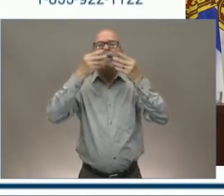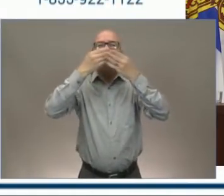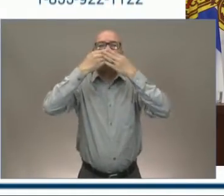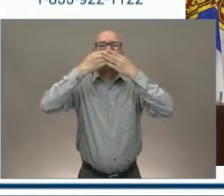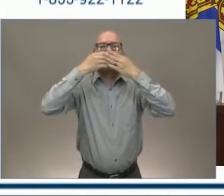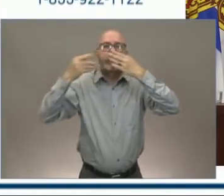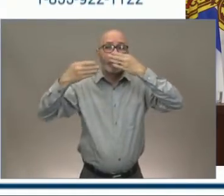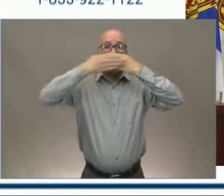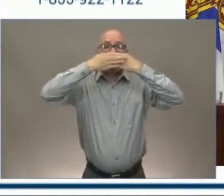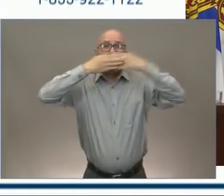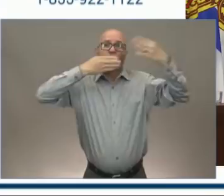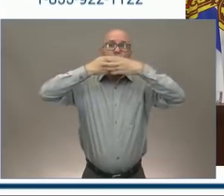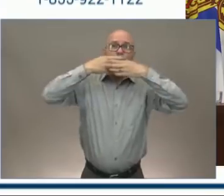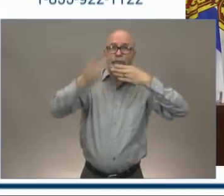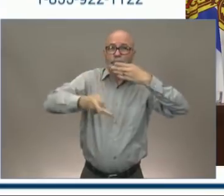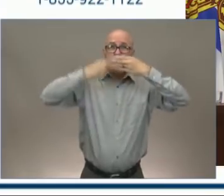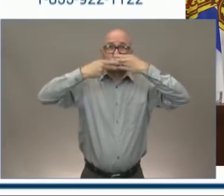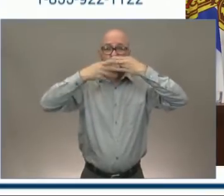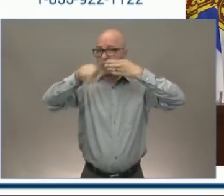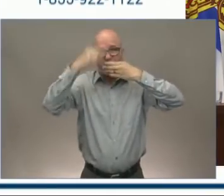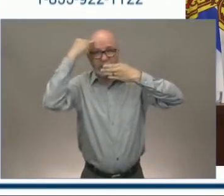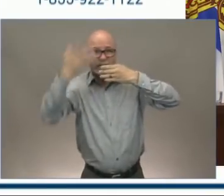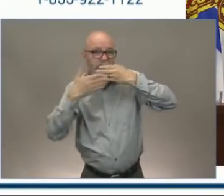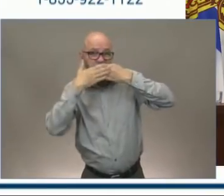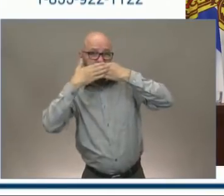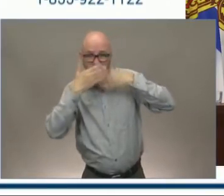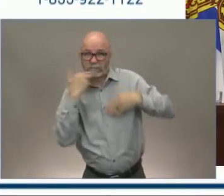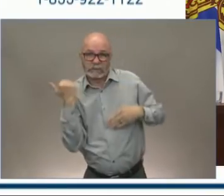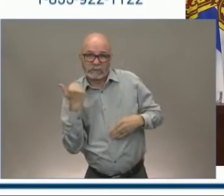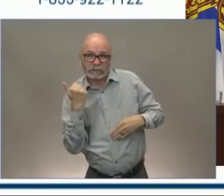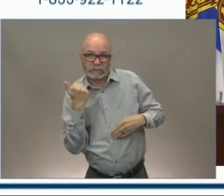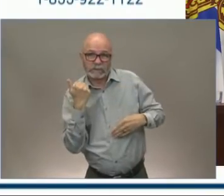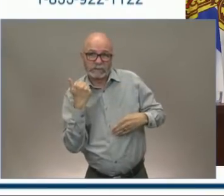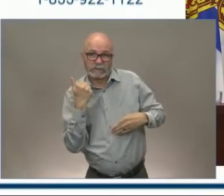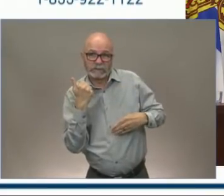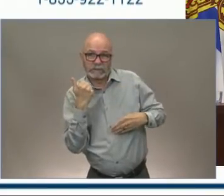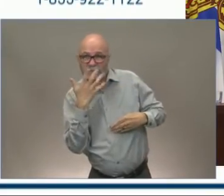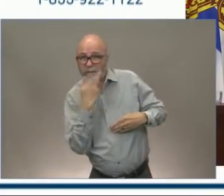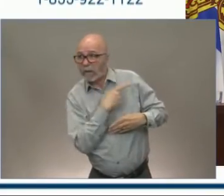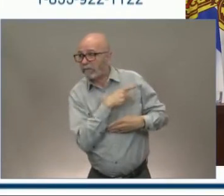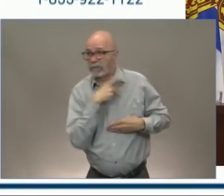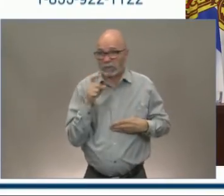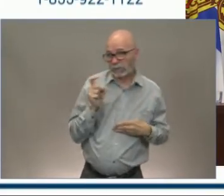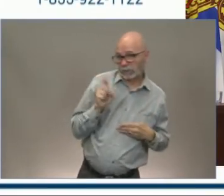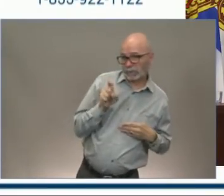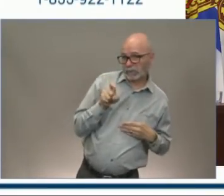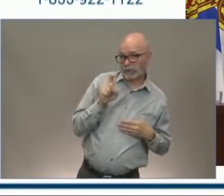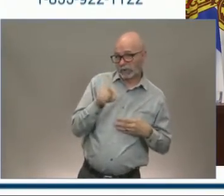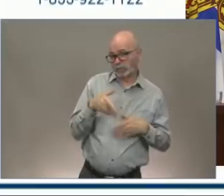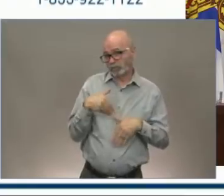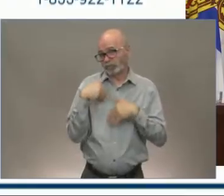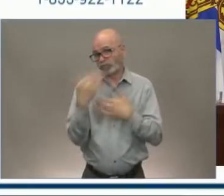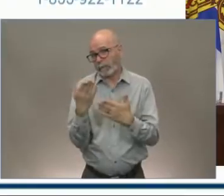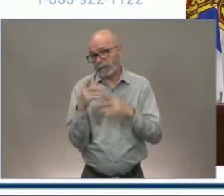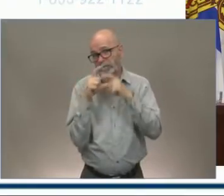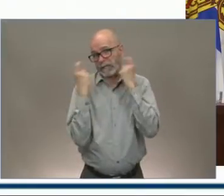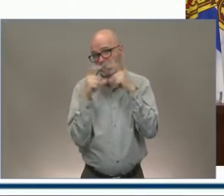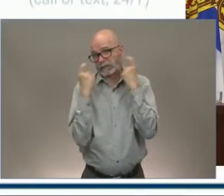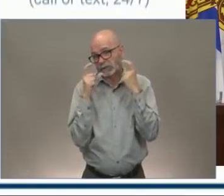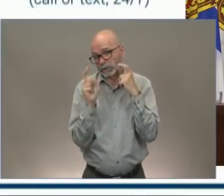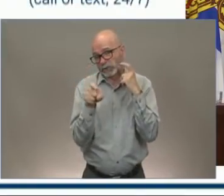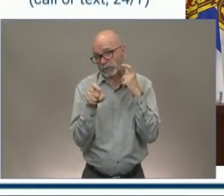better for those variants. I'm wondering if the province has a stance on that, if you would recommend it.